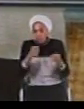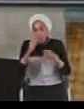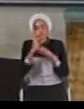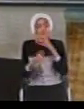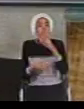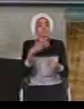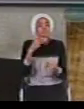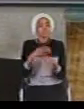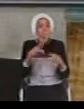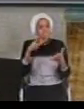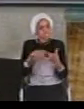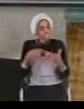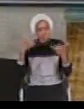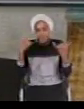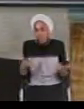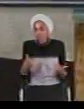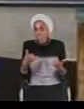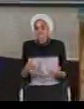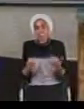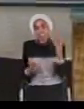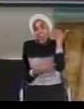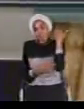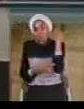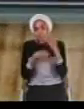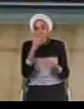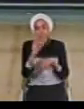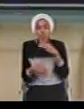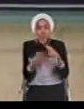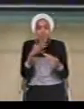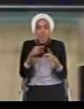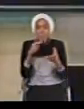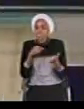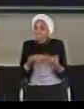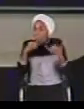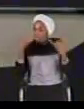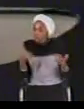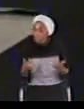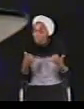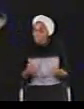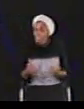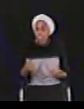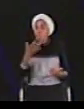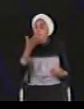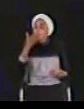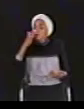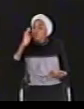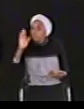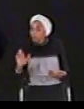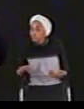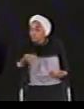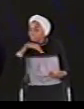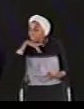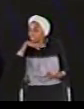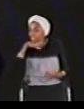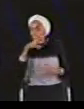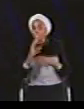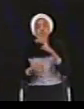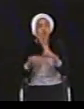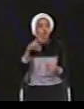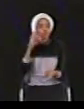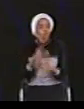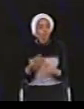present tempting world, and this present polluted world, we live